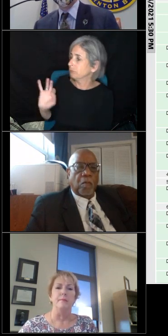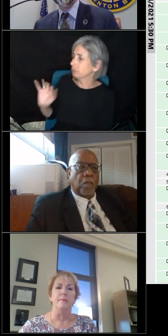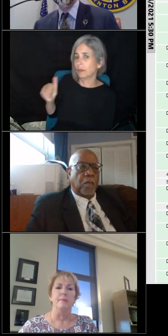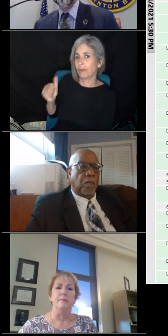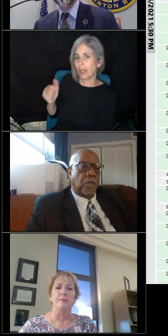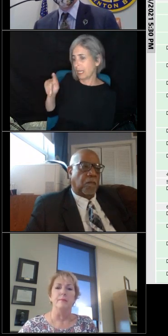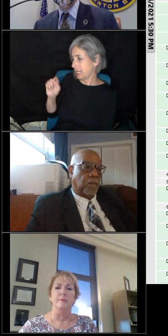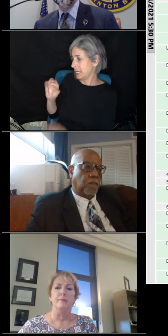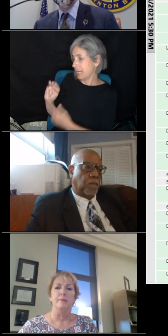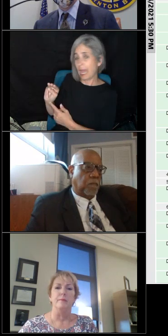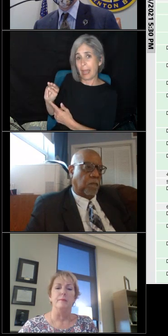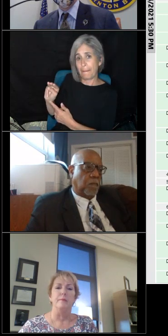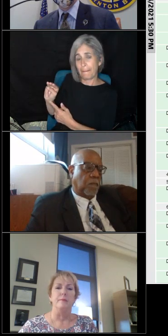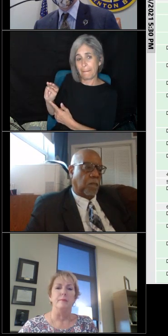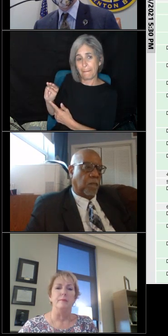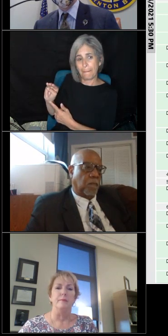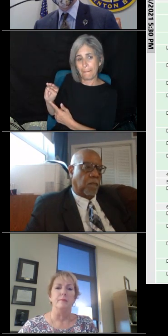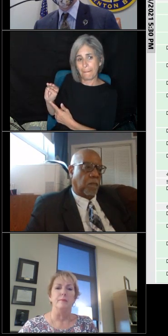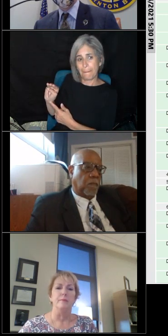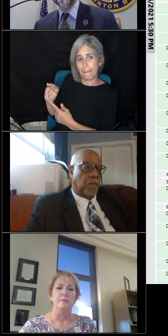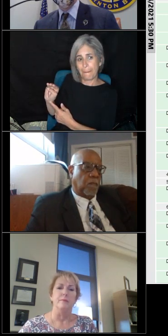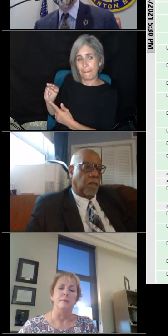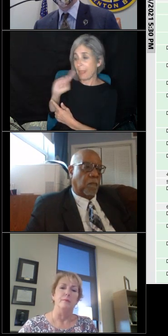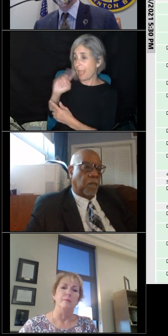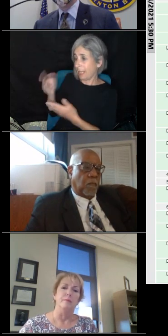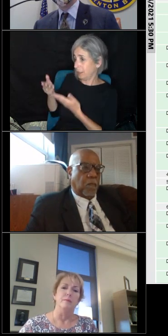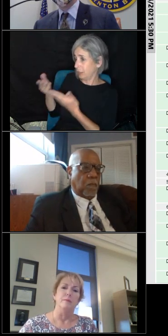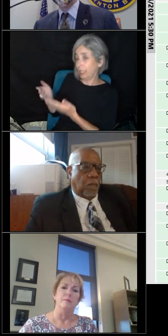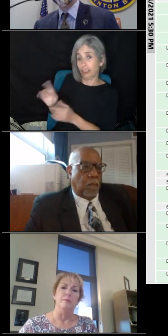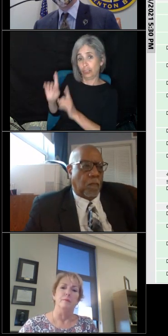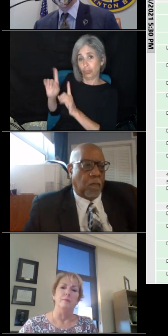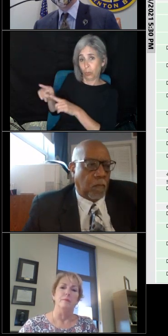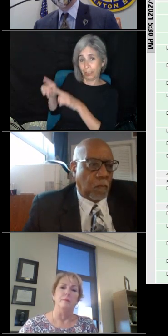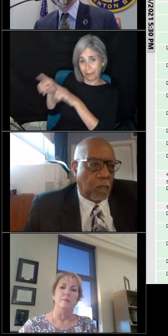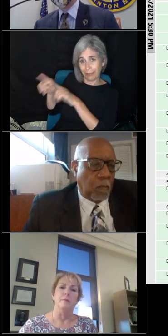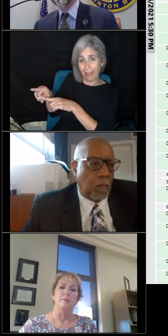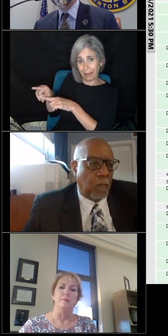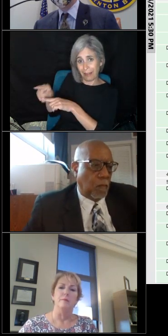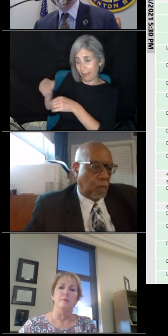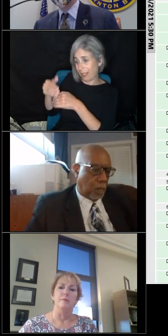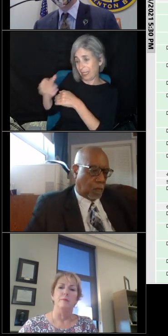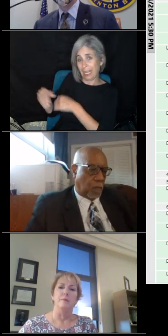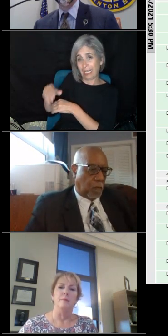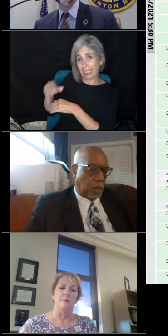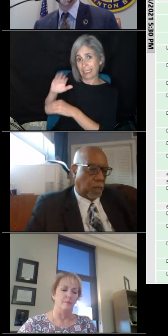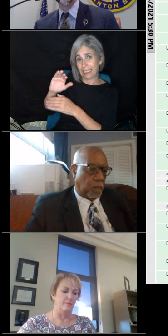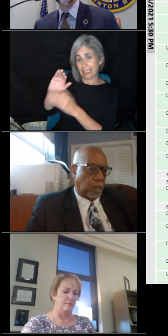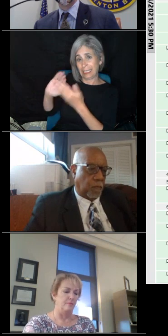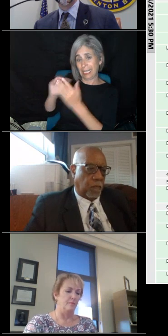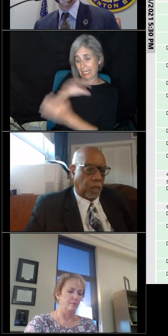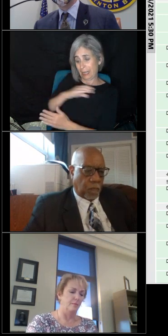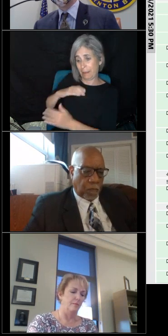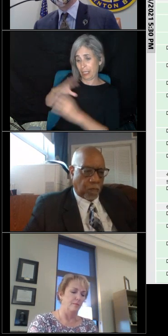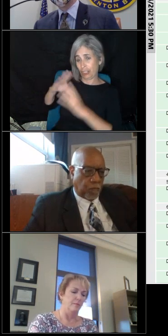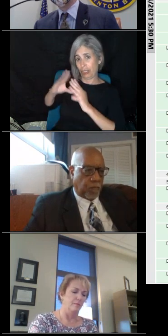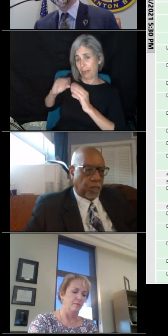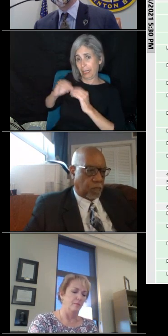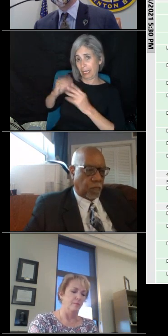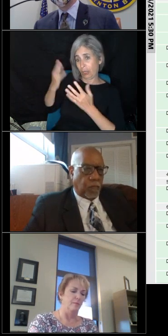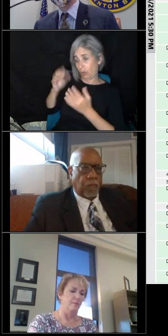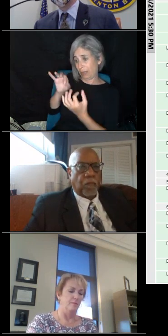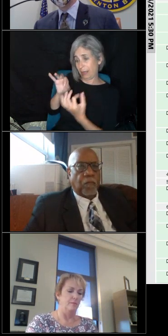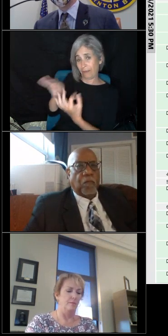Tom, I would suggest you attend the next city commission meeting so that you can give your input